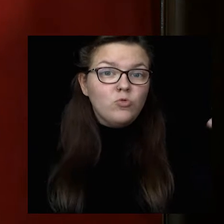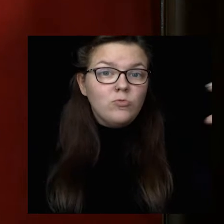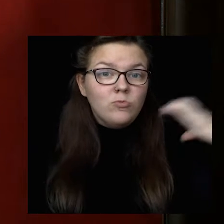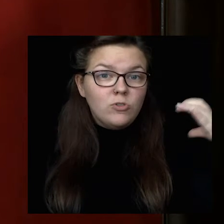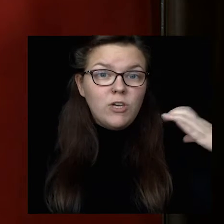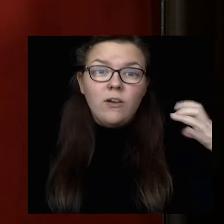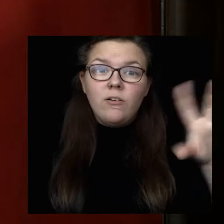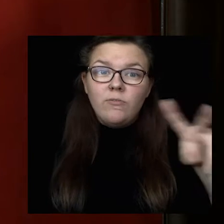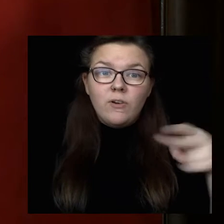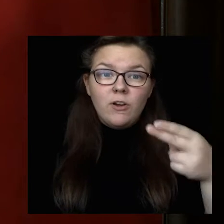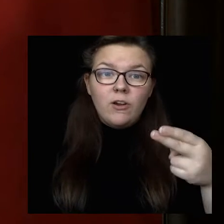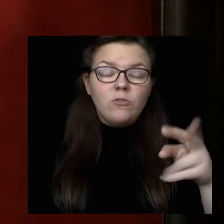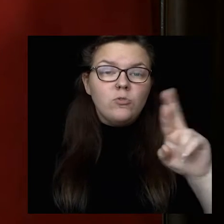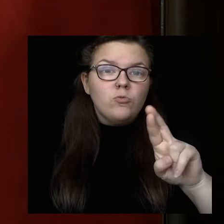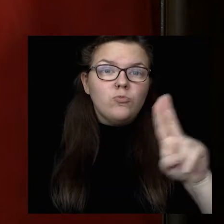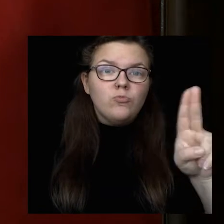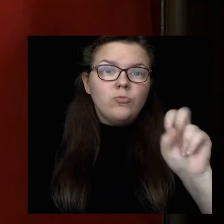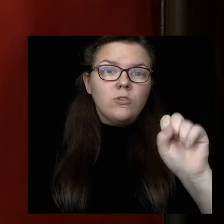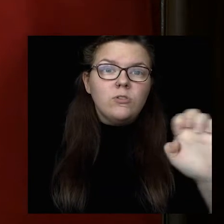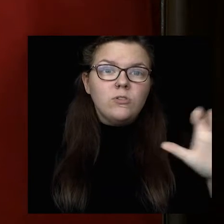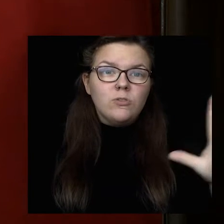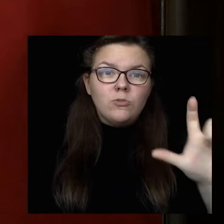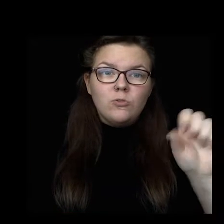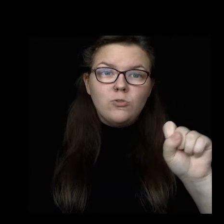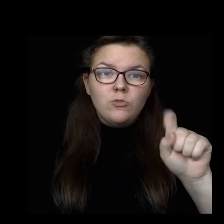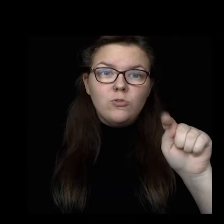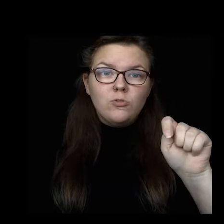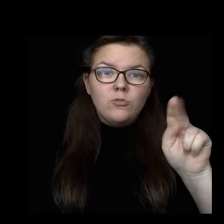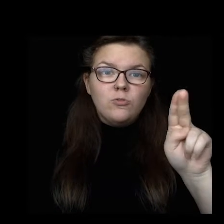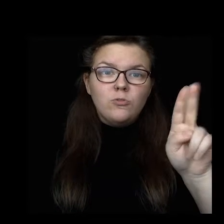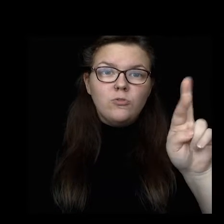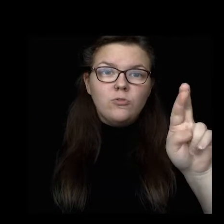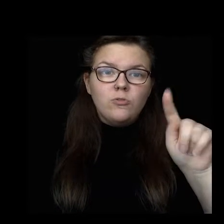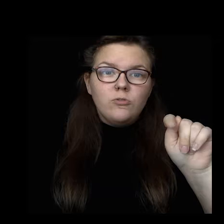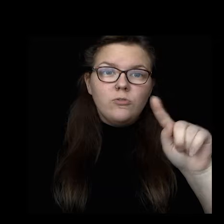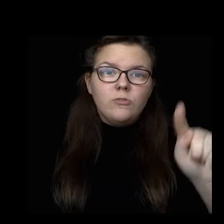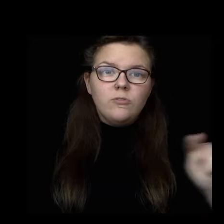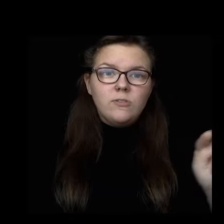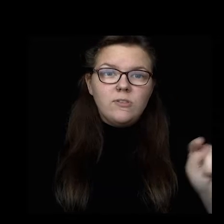Vera House Foundation, Russell Sturts.